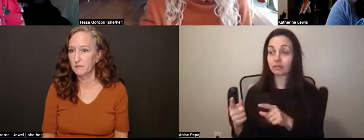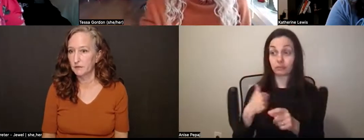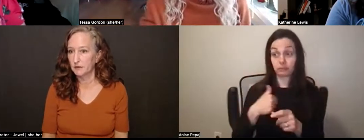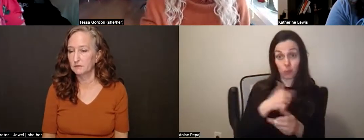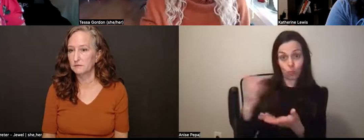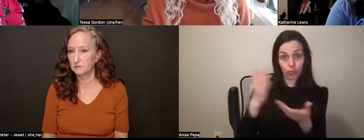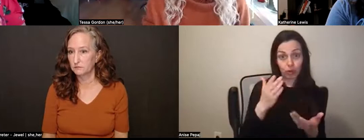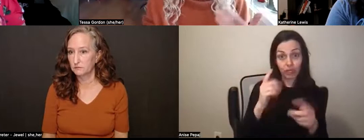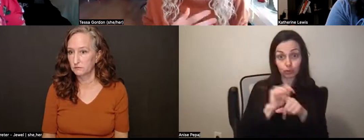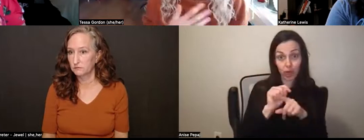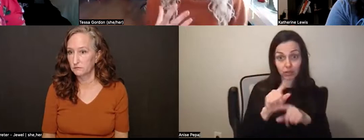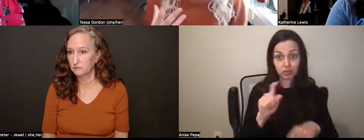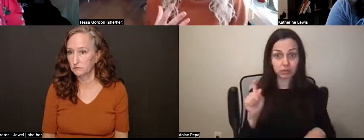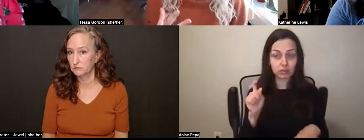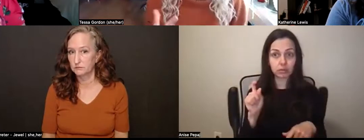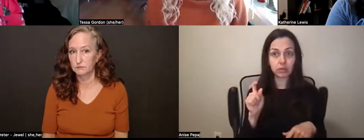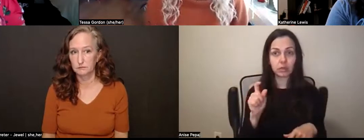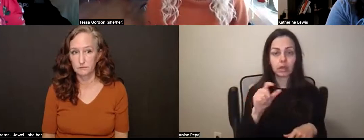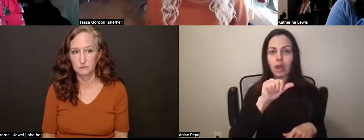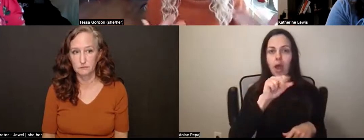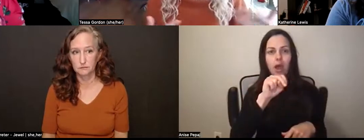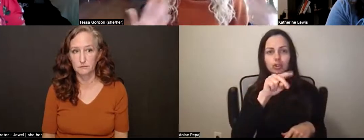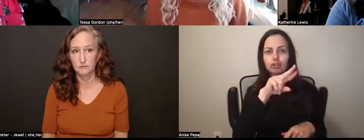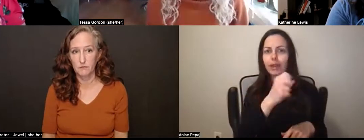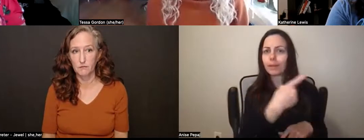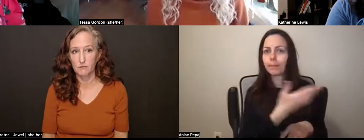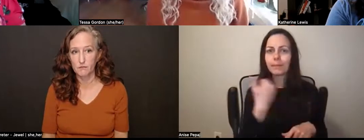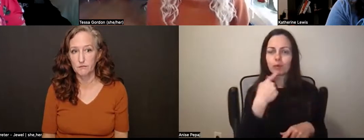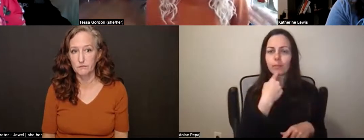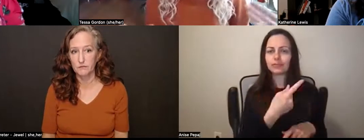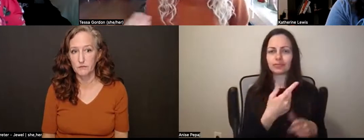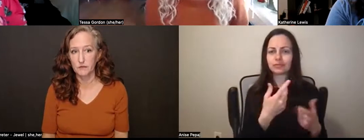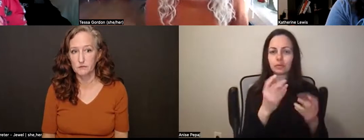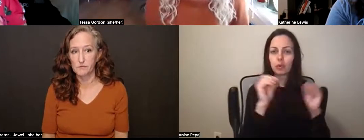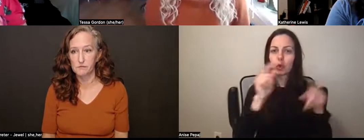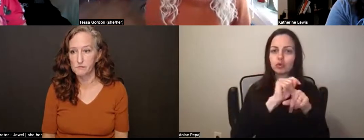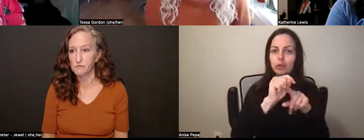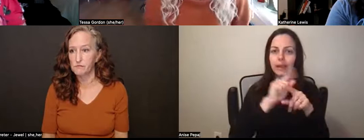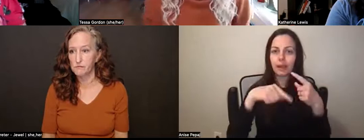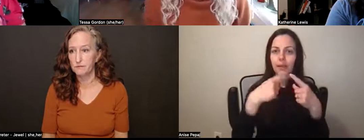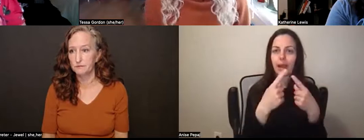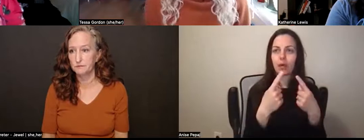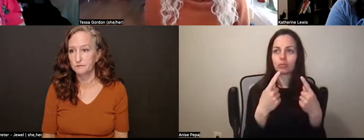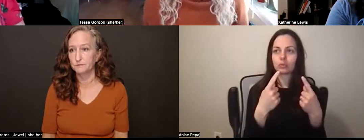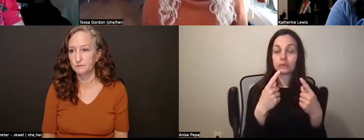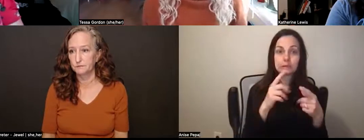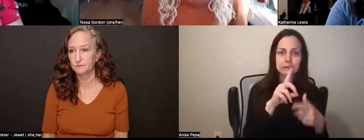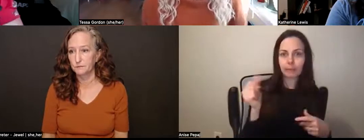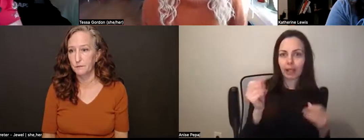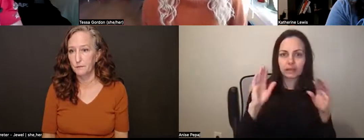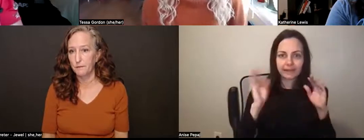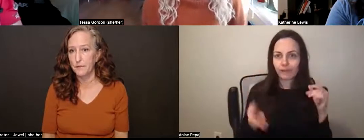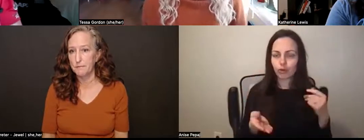Andrea, I don't know how many times you mentioned like you got no training about all these different, you know, about disability and other things